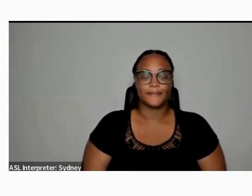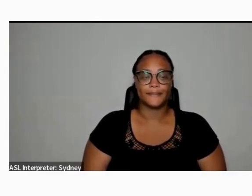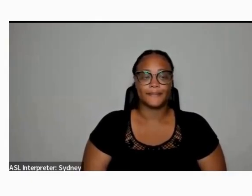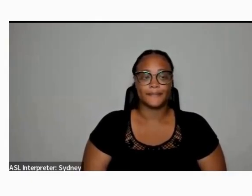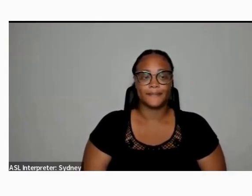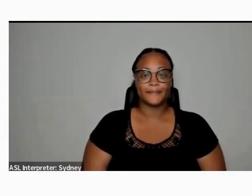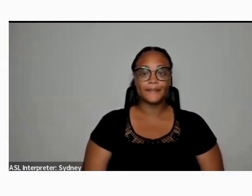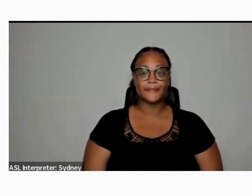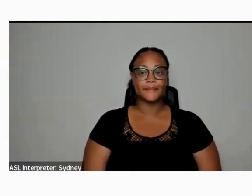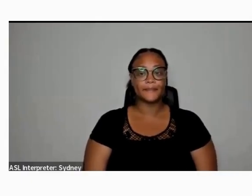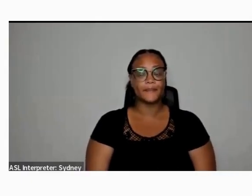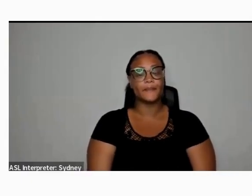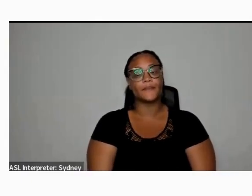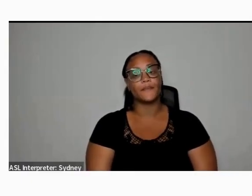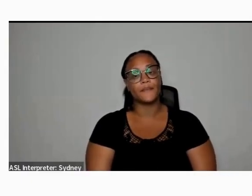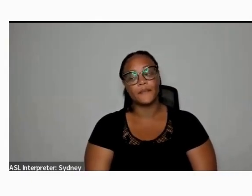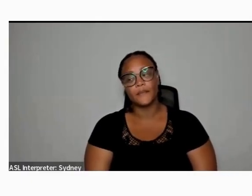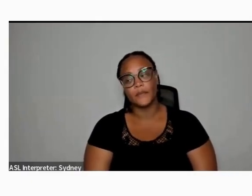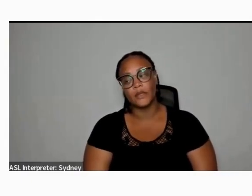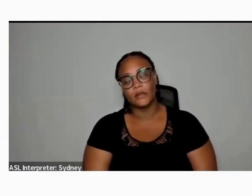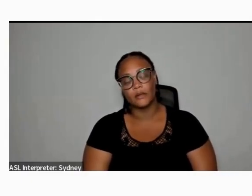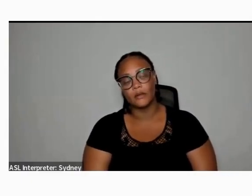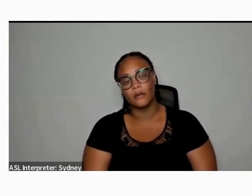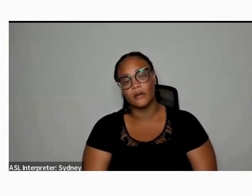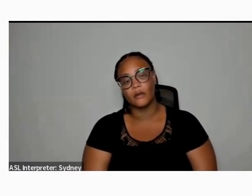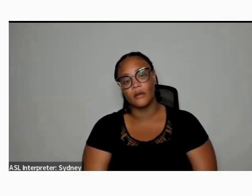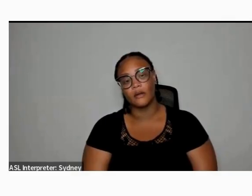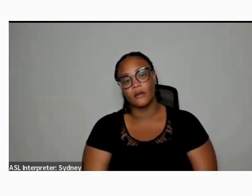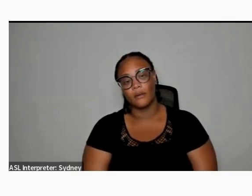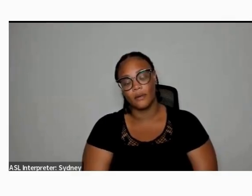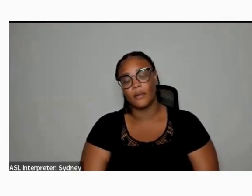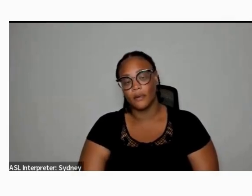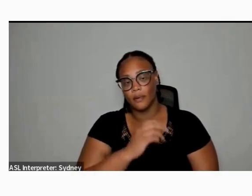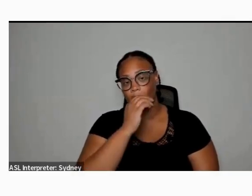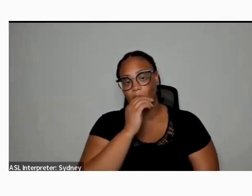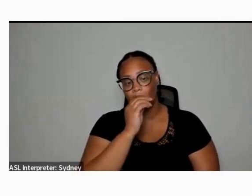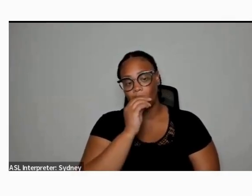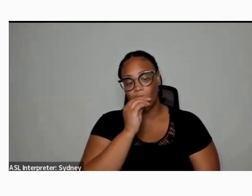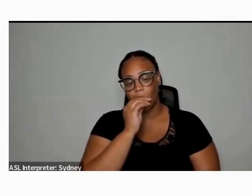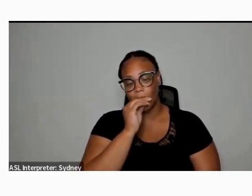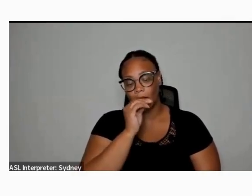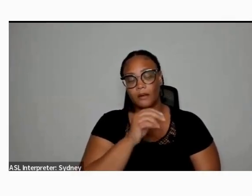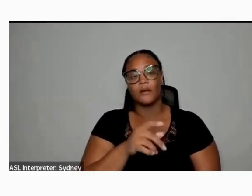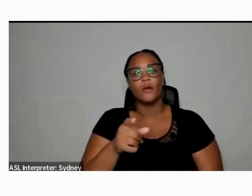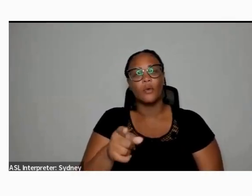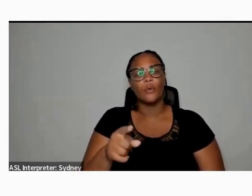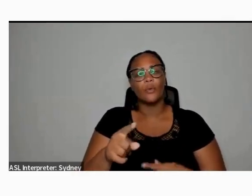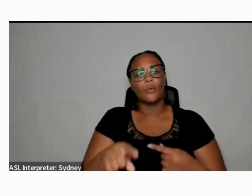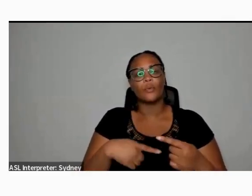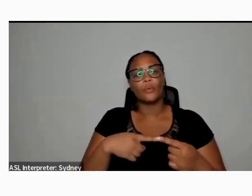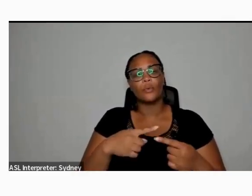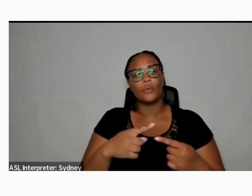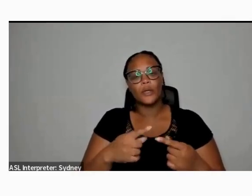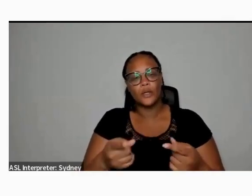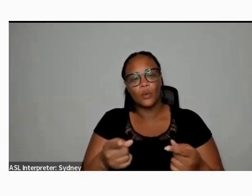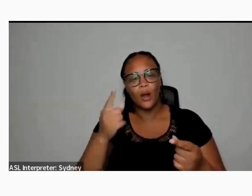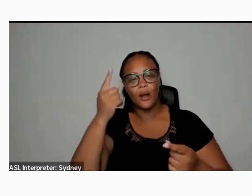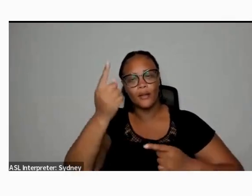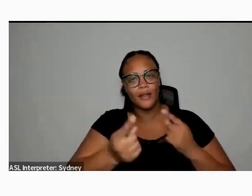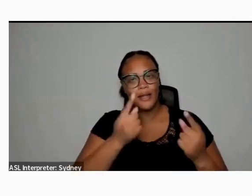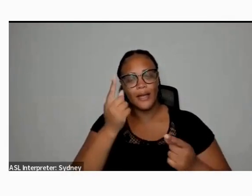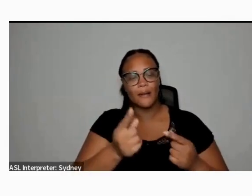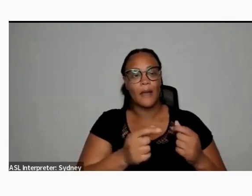When we're thinking about making games out of sort of routine activities,